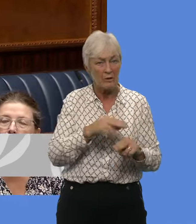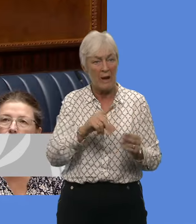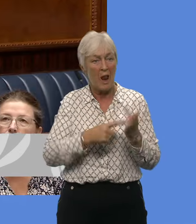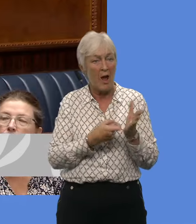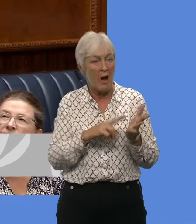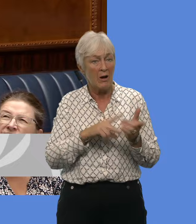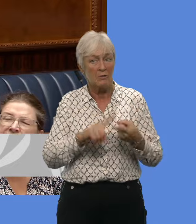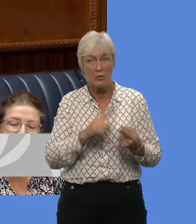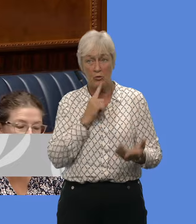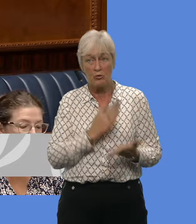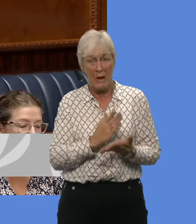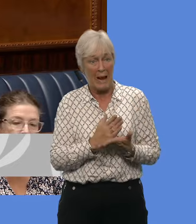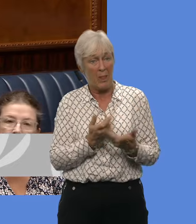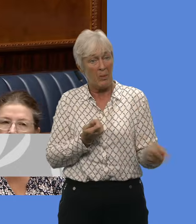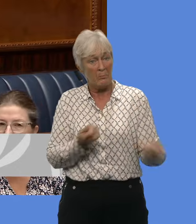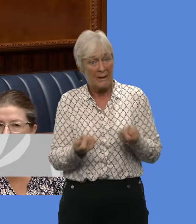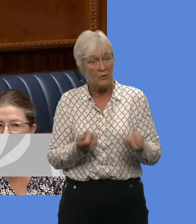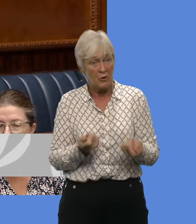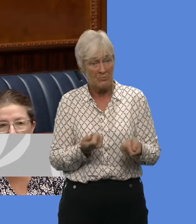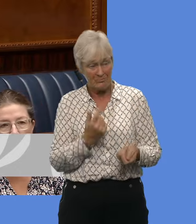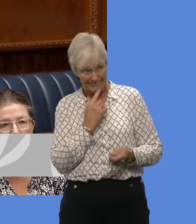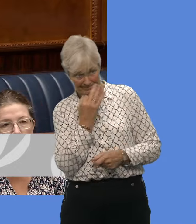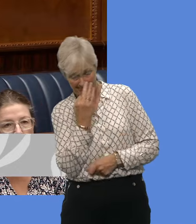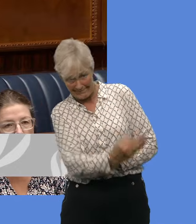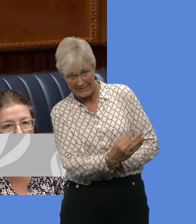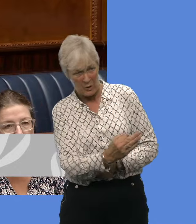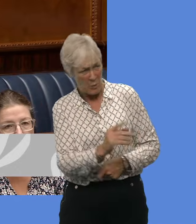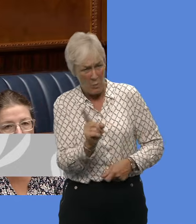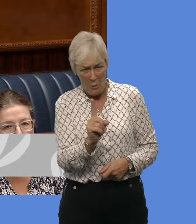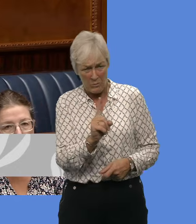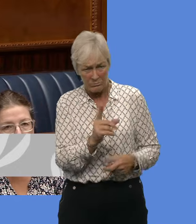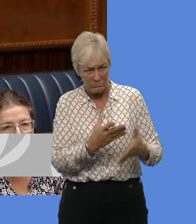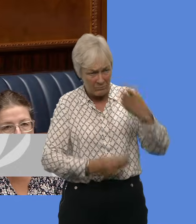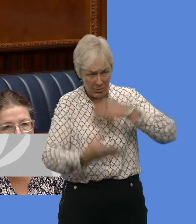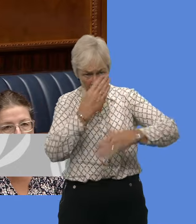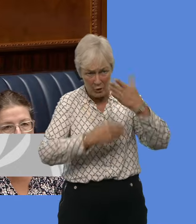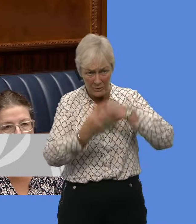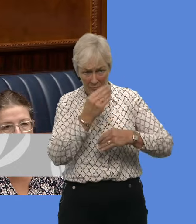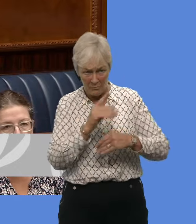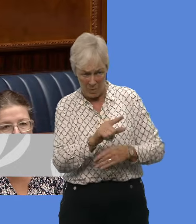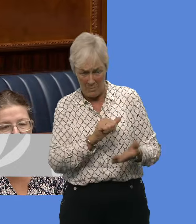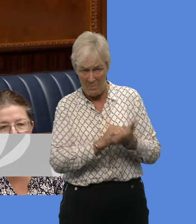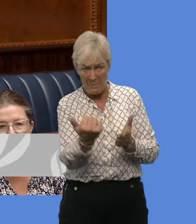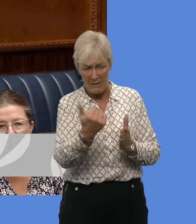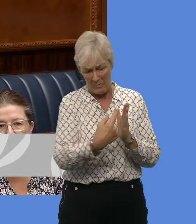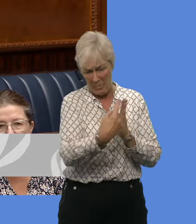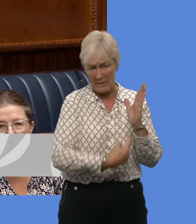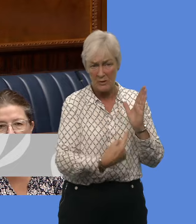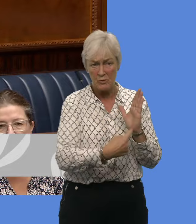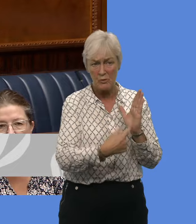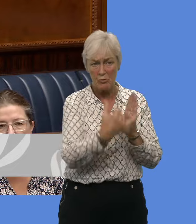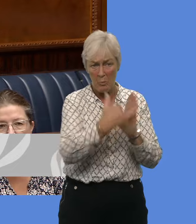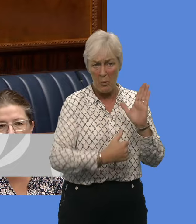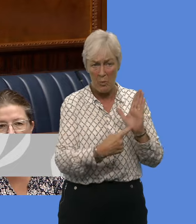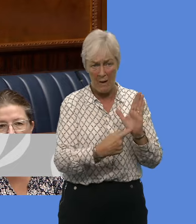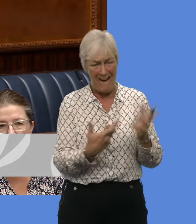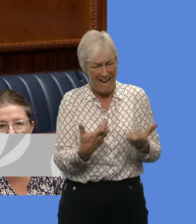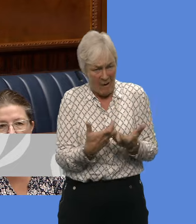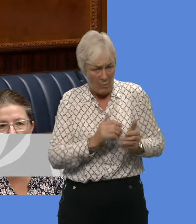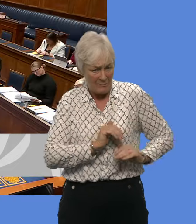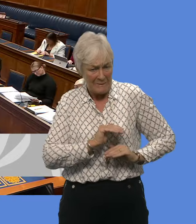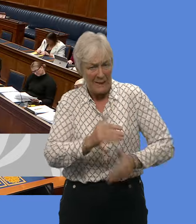So, Minister, what are the learning points that have been held by the Executive Office about the publication of this particular report, and how will it be